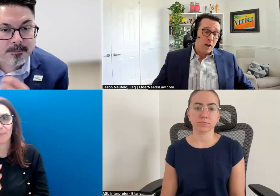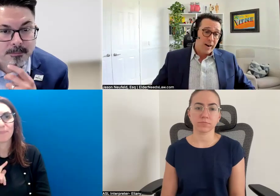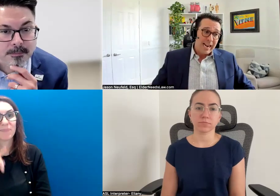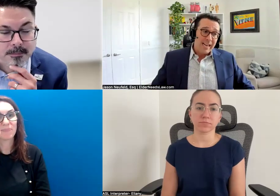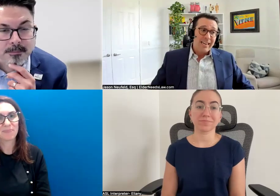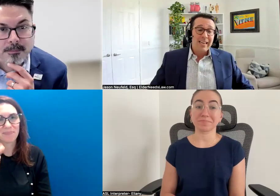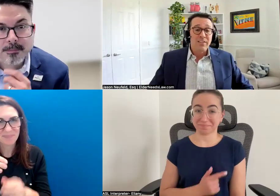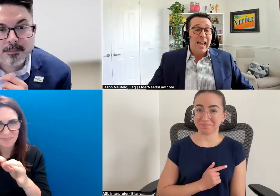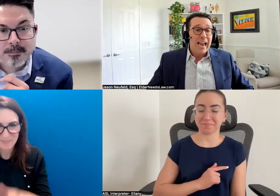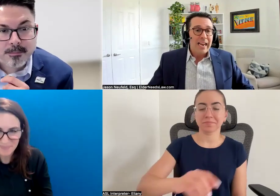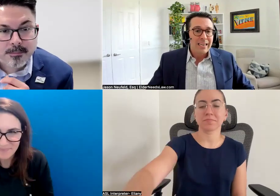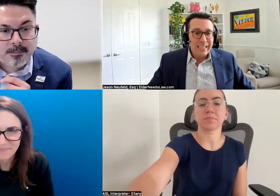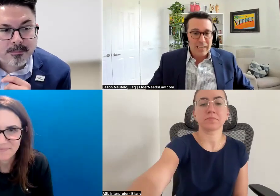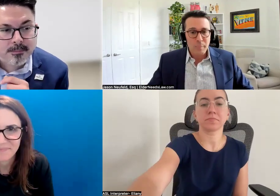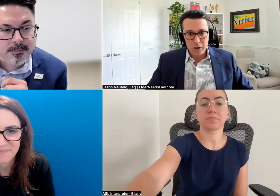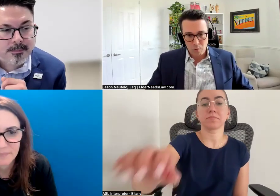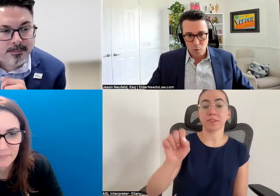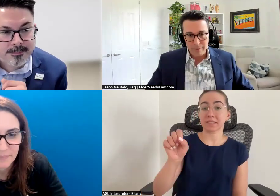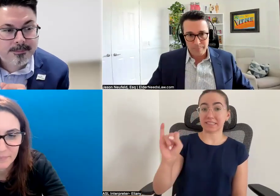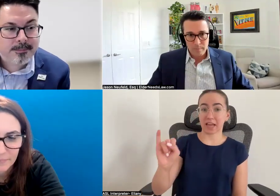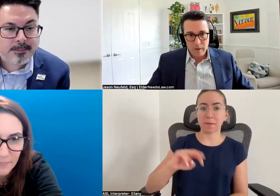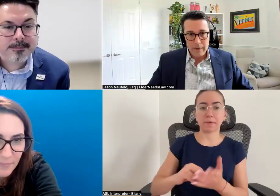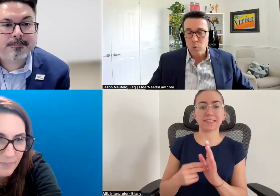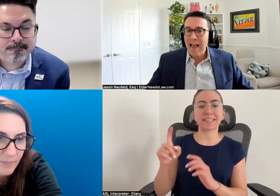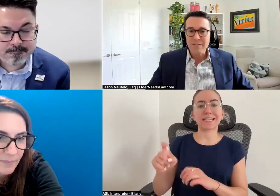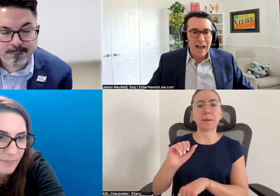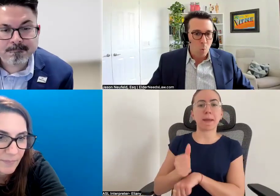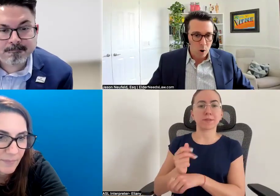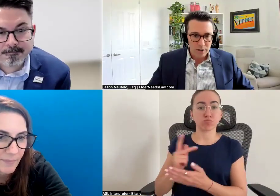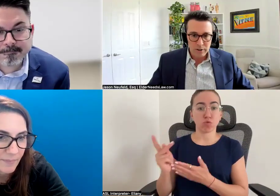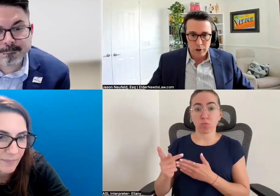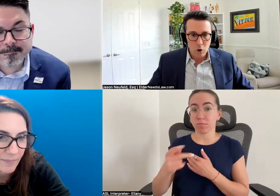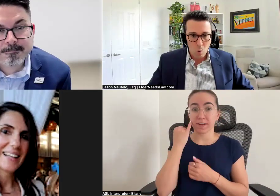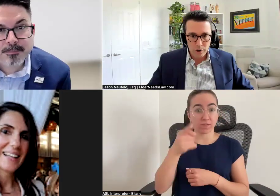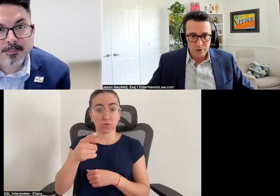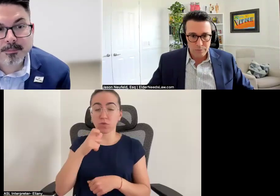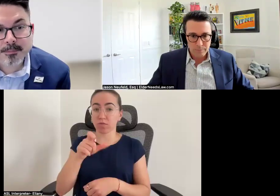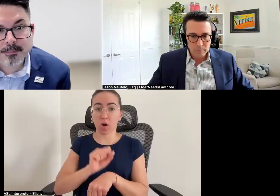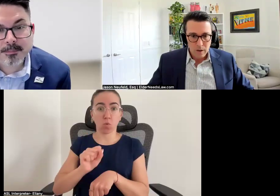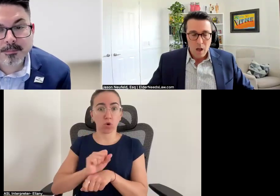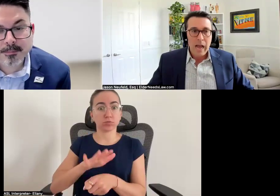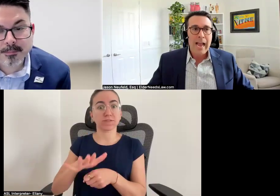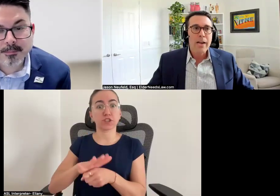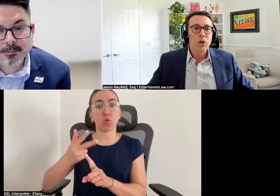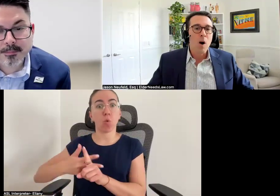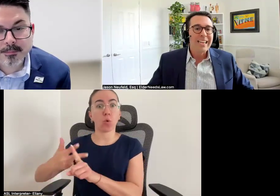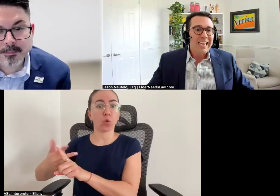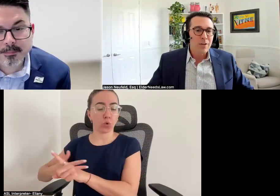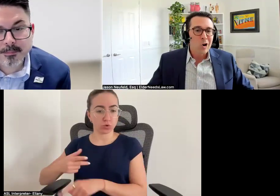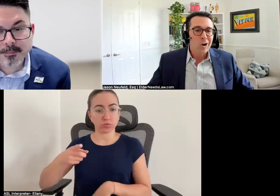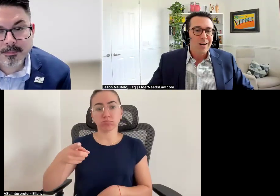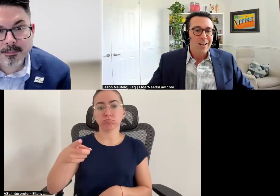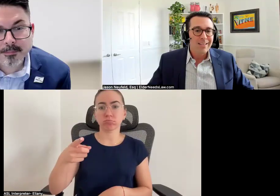SSI, on the other hand, is a needs-based program. If you have not worked sufficient quarters and you